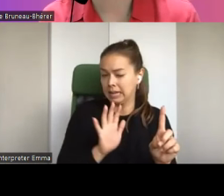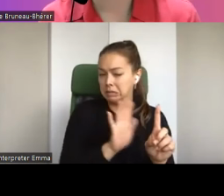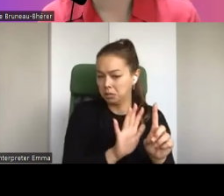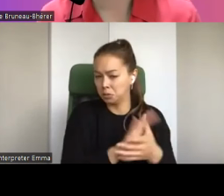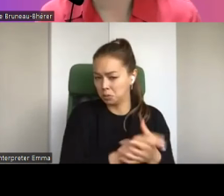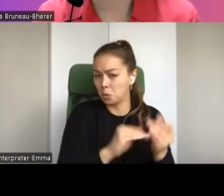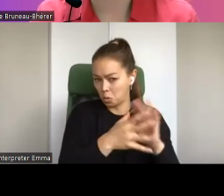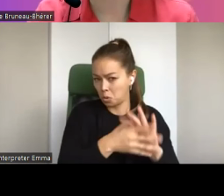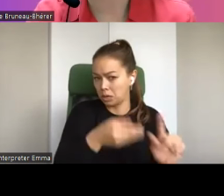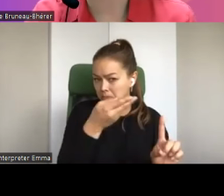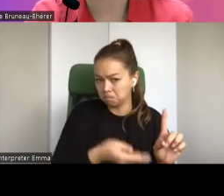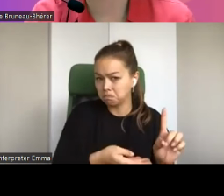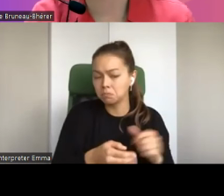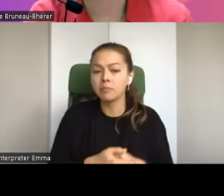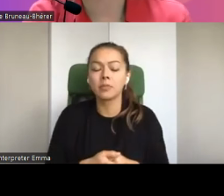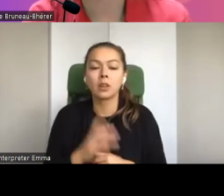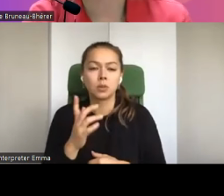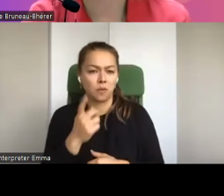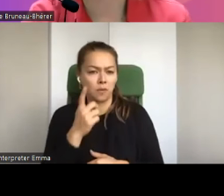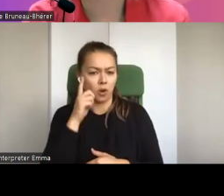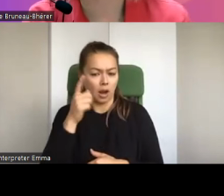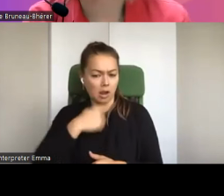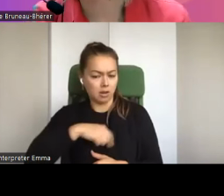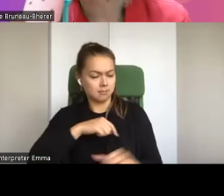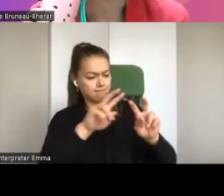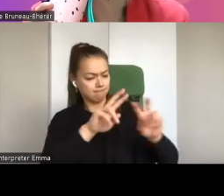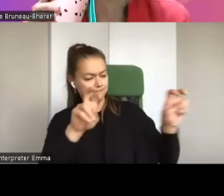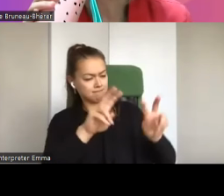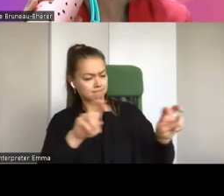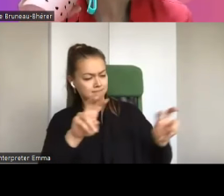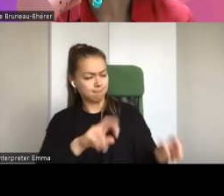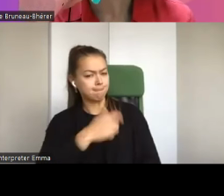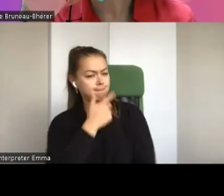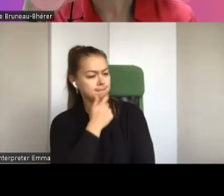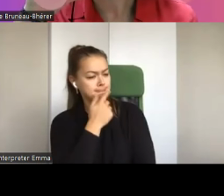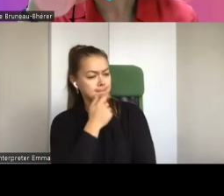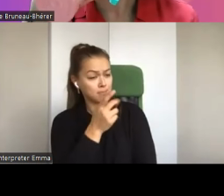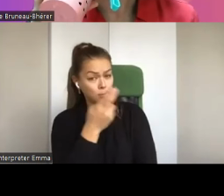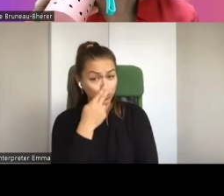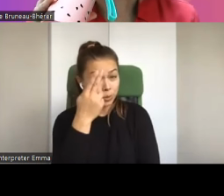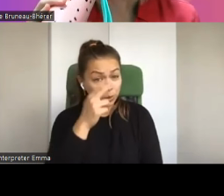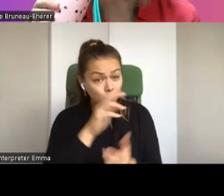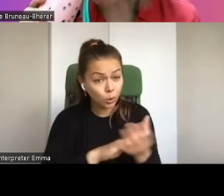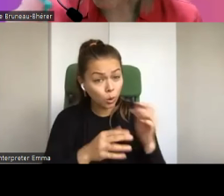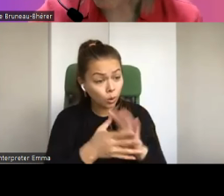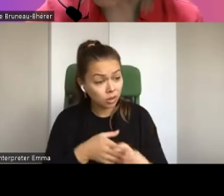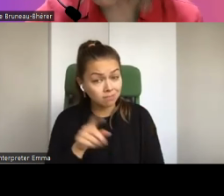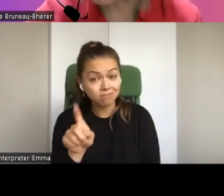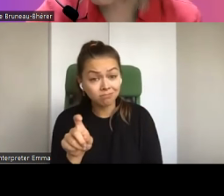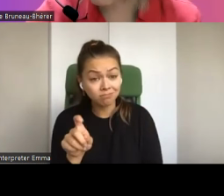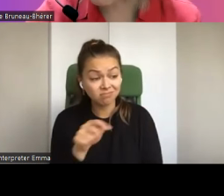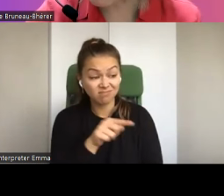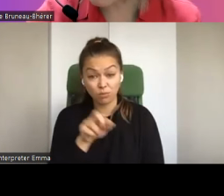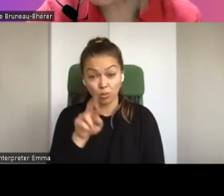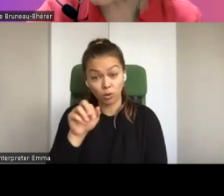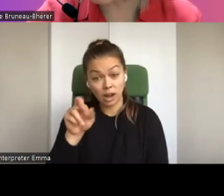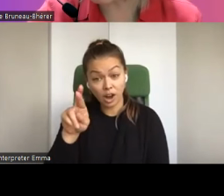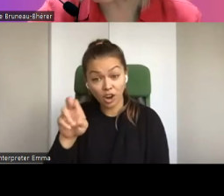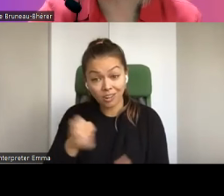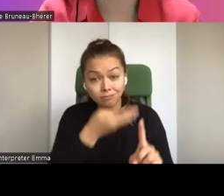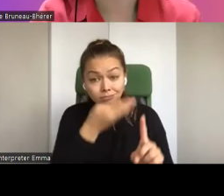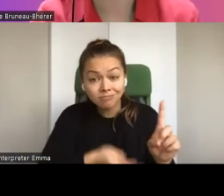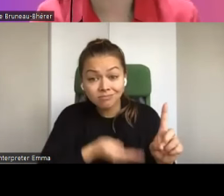Jeremy, does he have a unique story? Is this a rare case? A child who's got a background which is